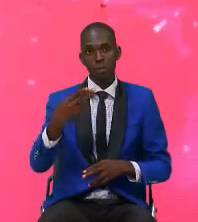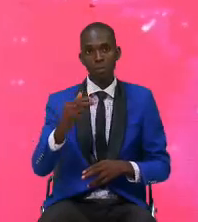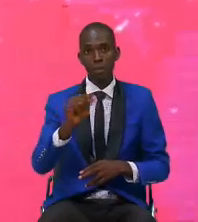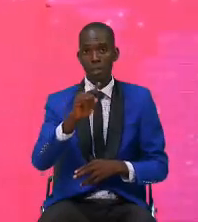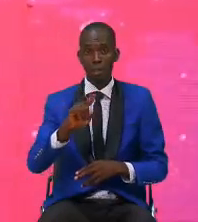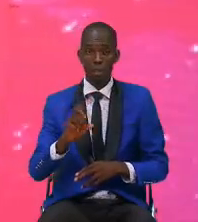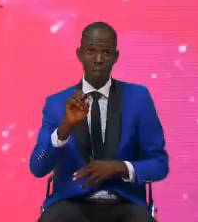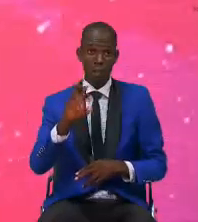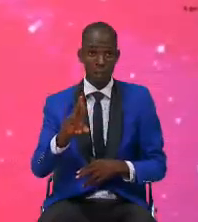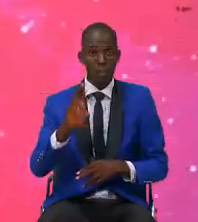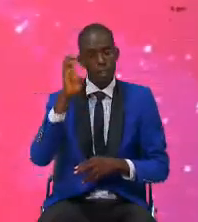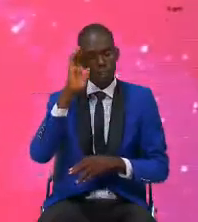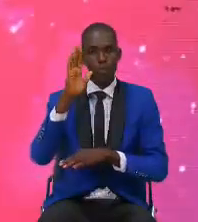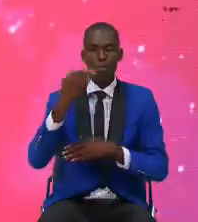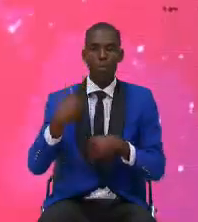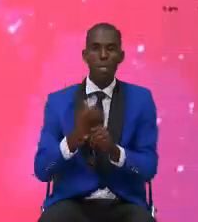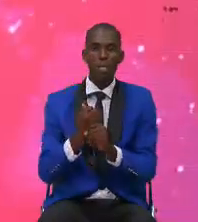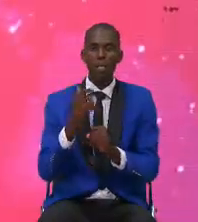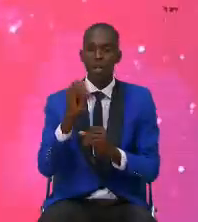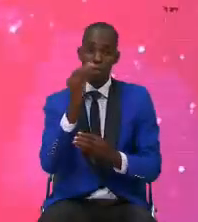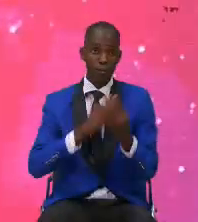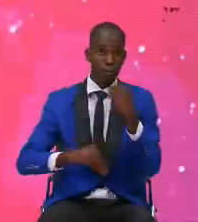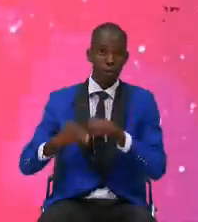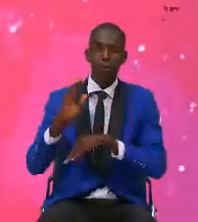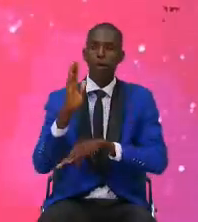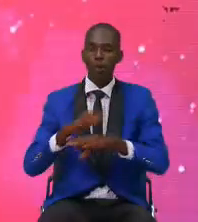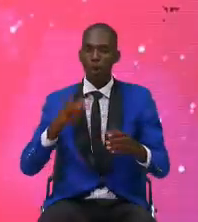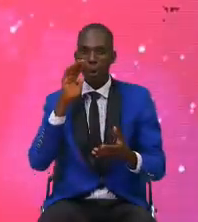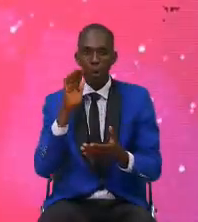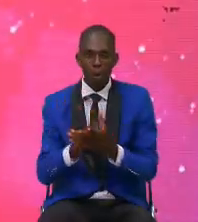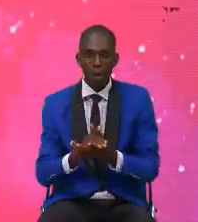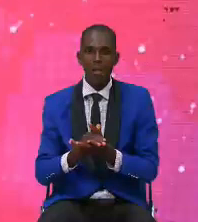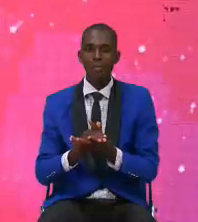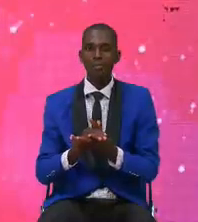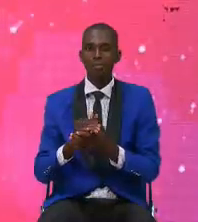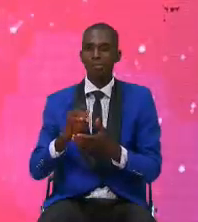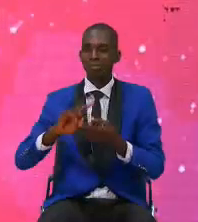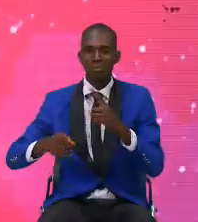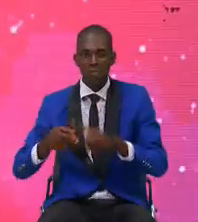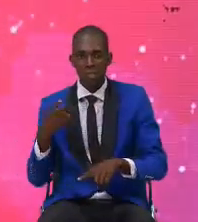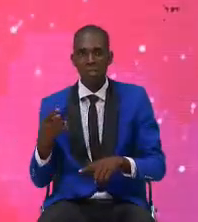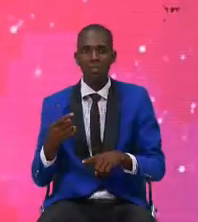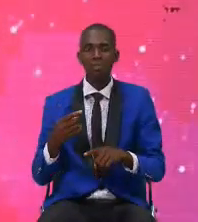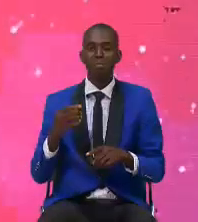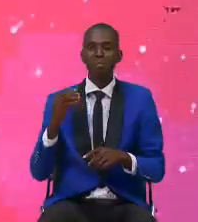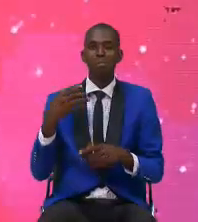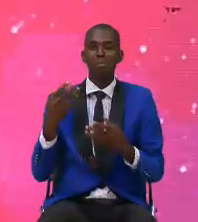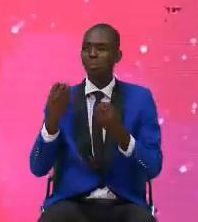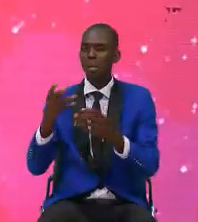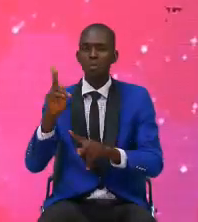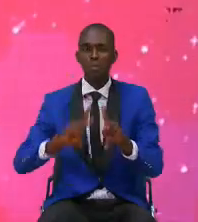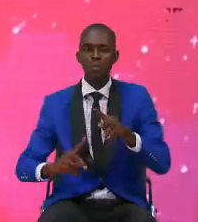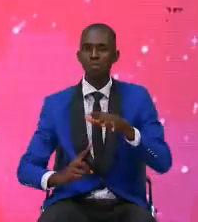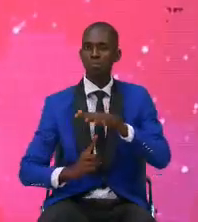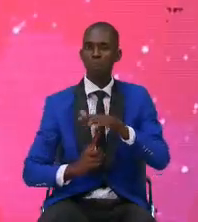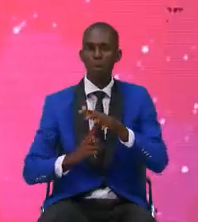called concubines, wives, ministers, all the people, big, short, and big names